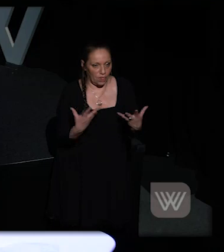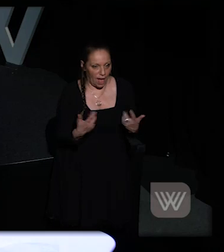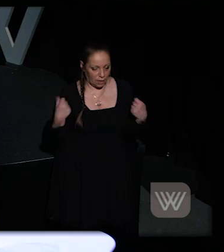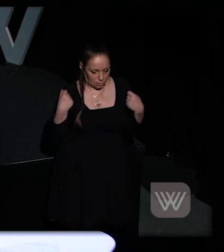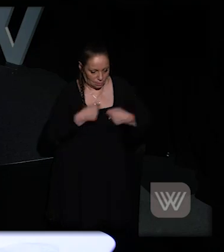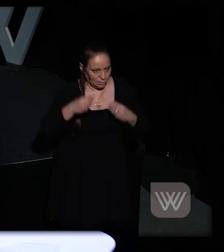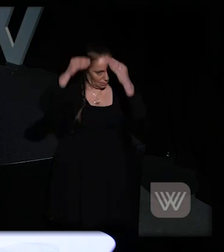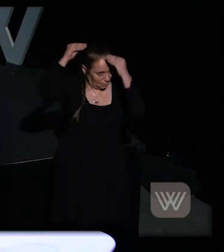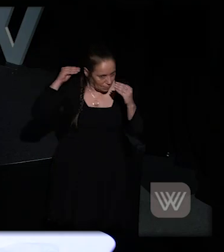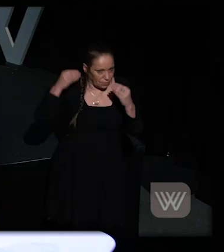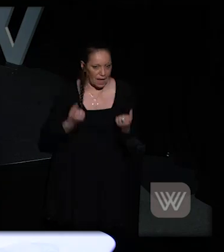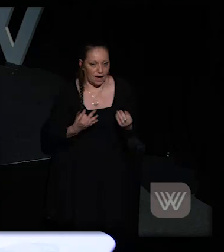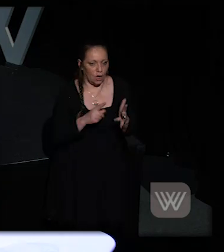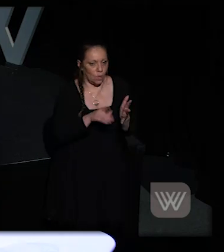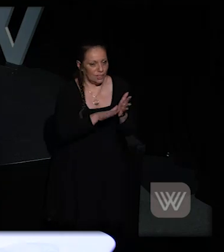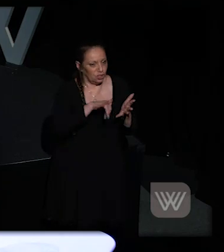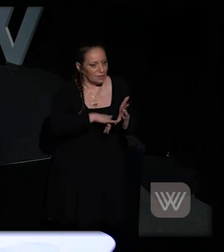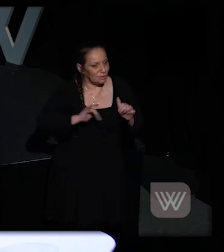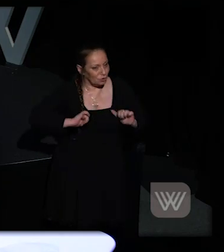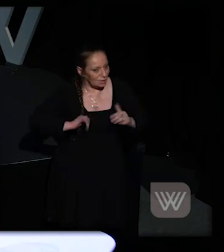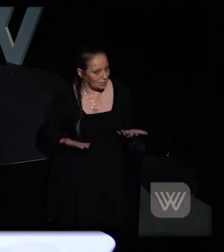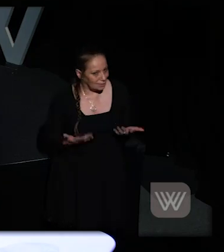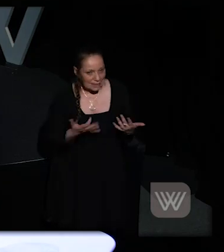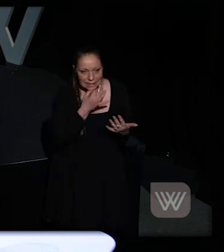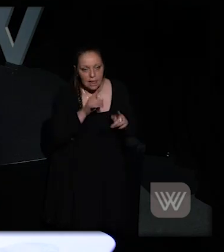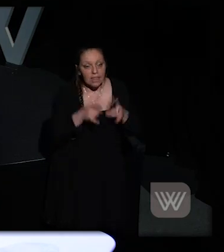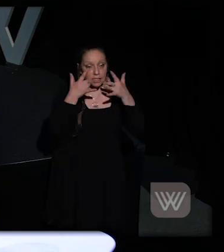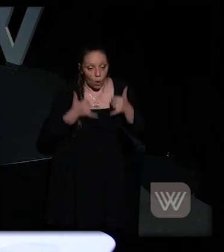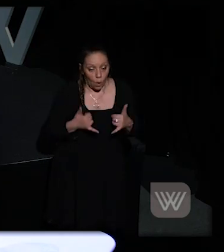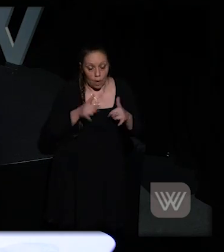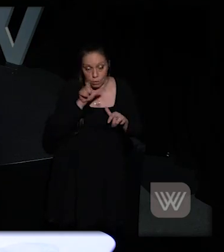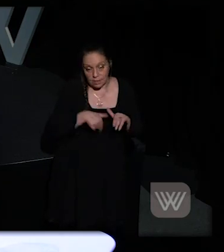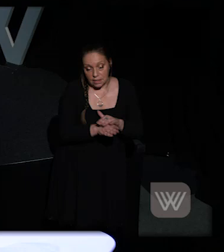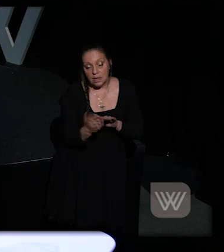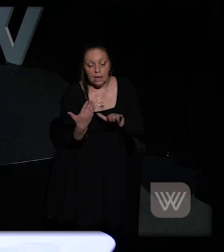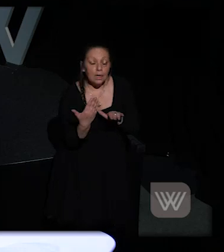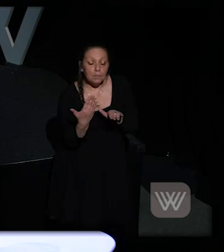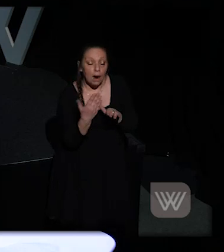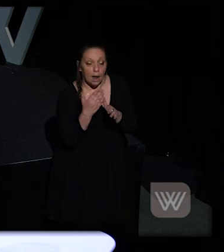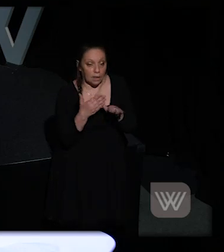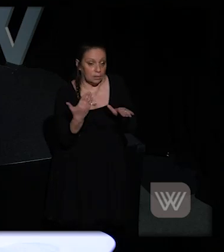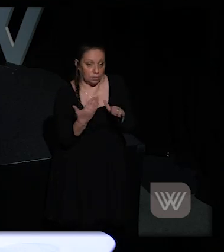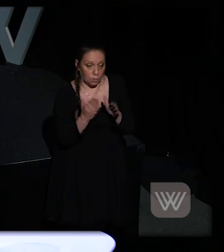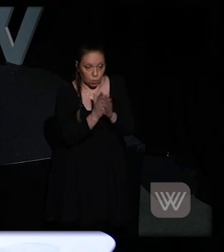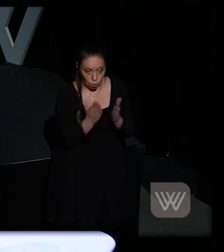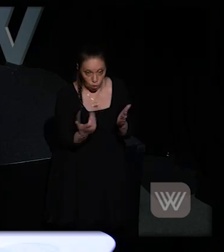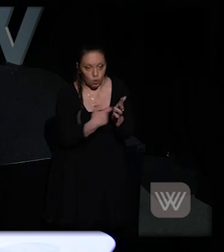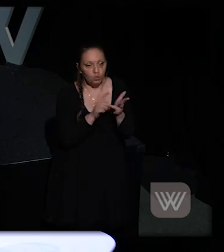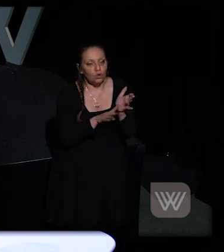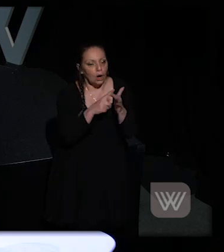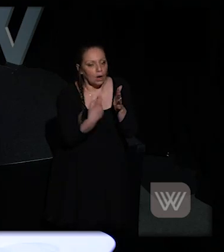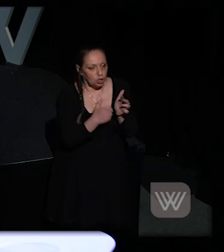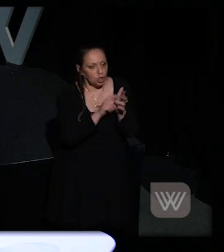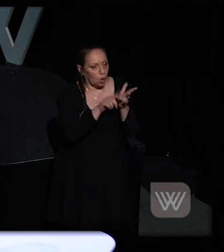no OH&S training. There's a lawyer quoted in my book. His name is Roger Blow. He is a social media expert, and he basically